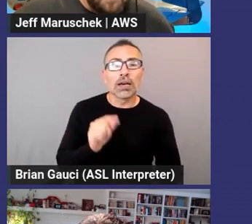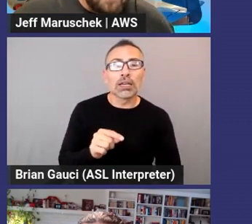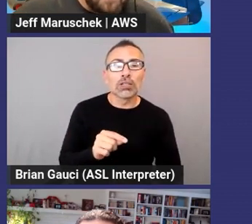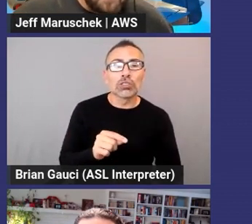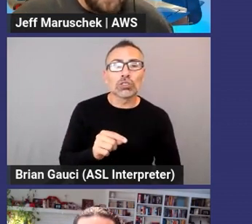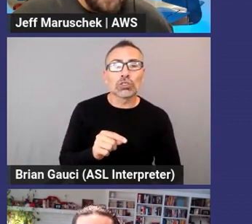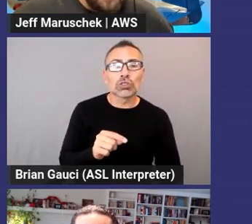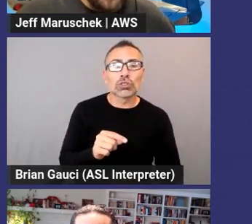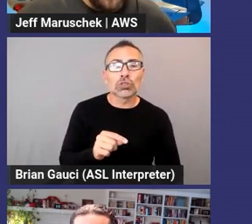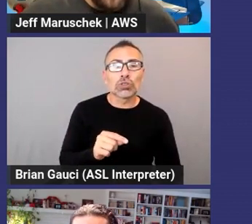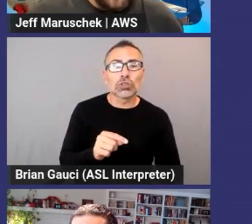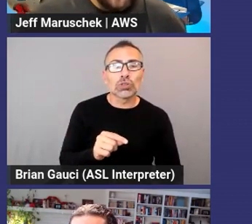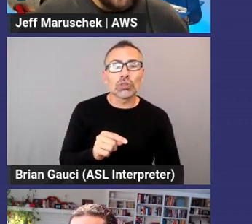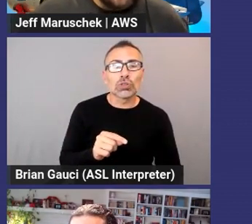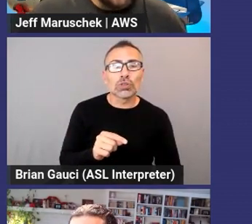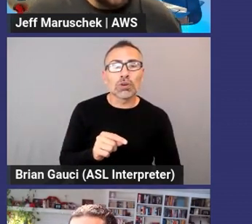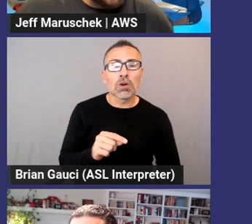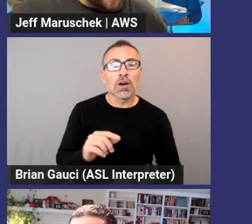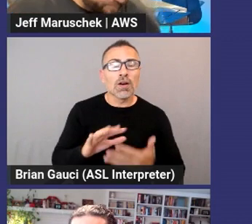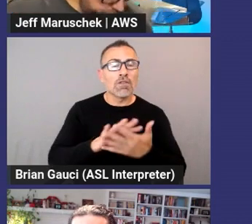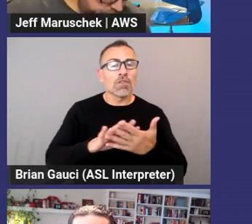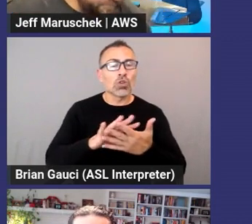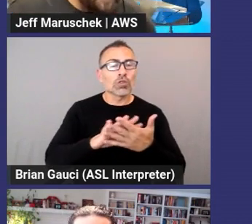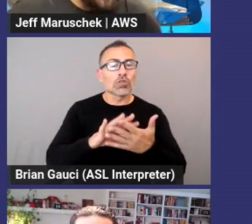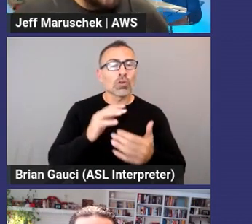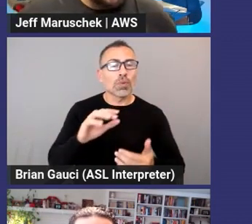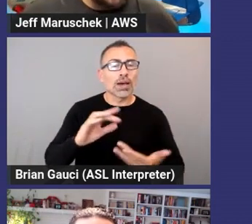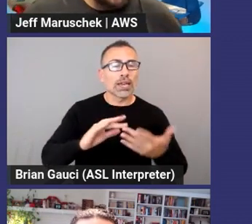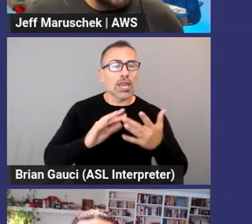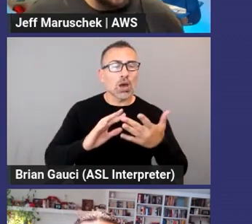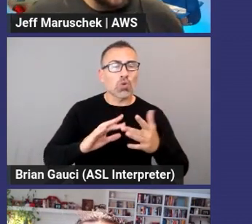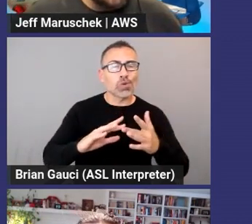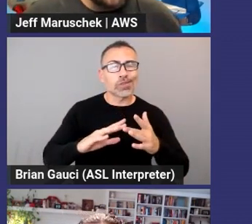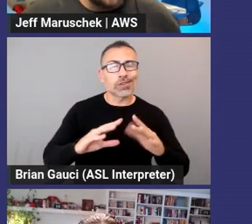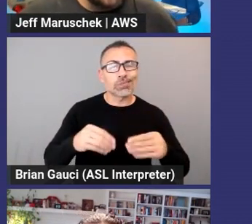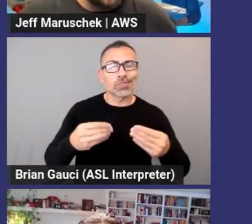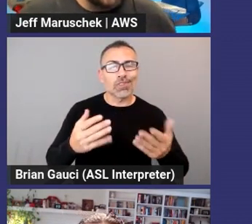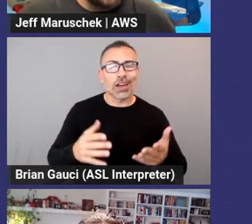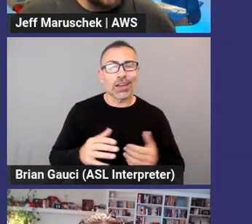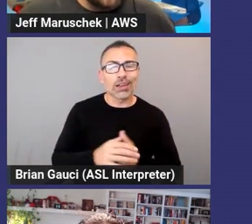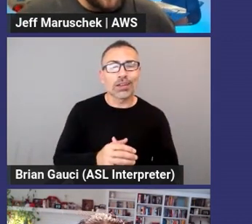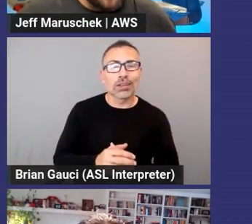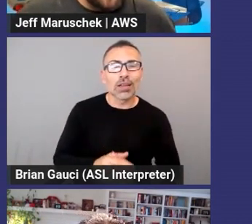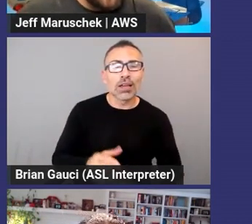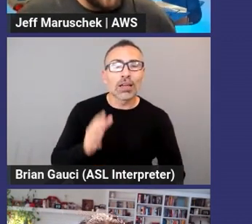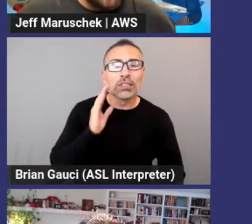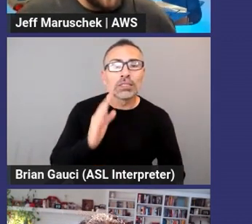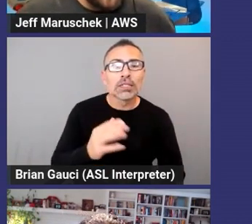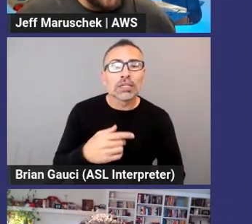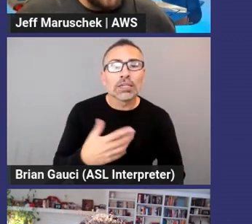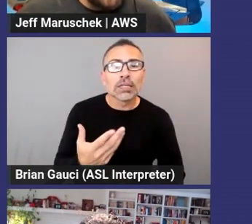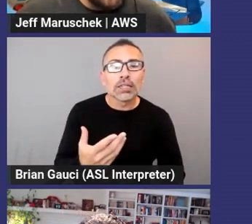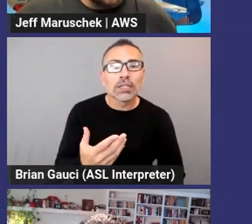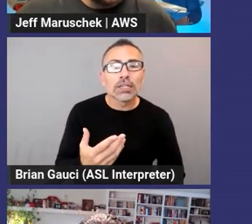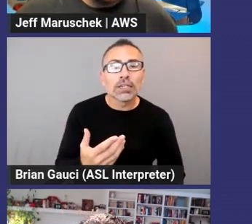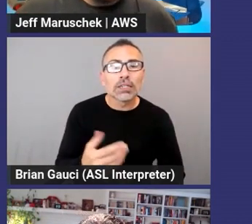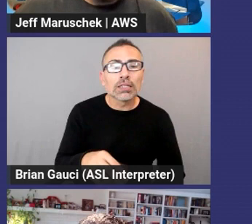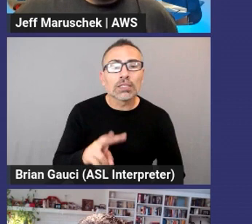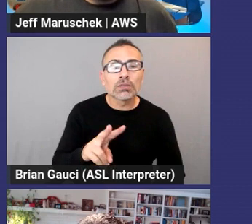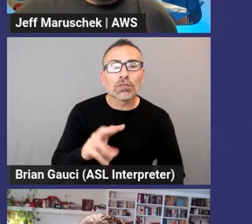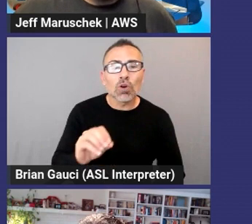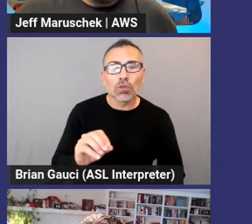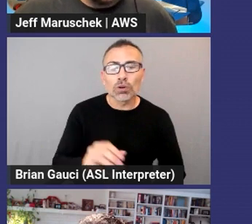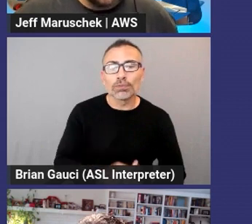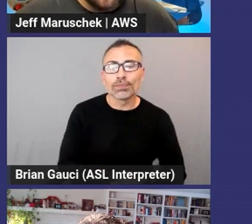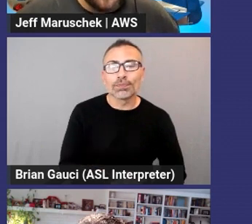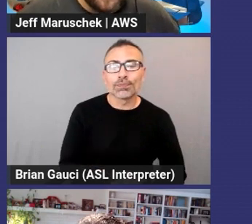I also put a filter on my network provider. And I say this is Vodafone. Let's see. So I